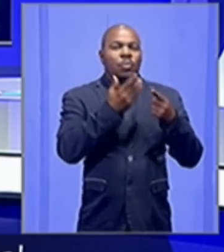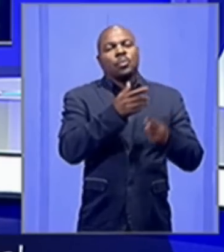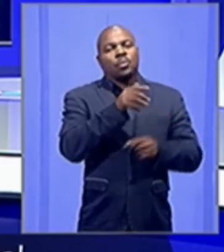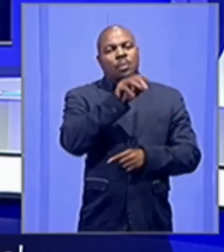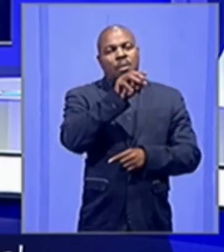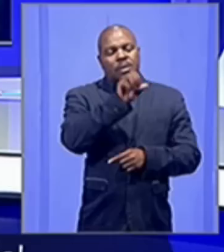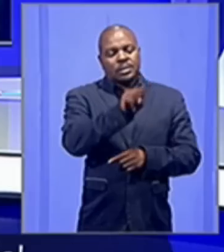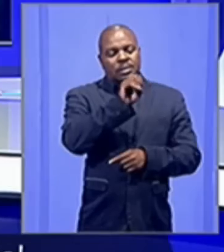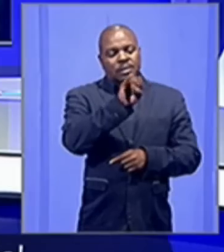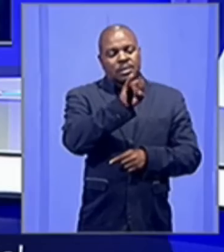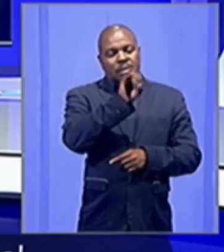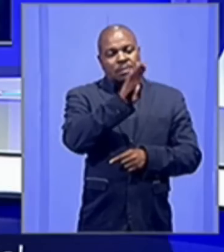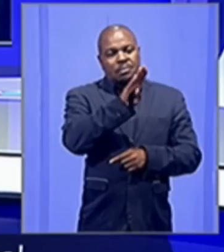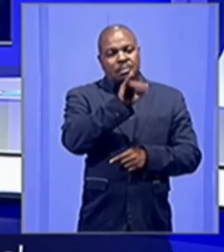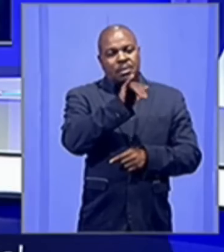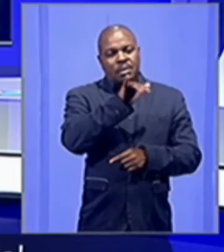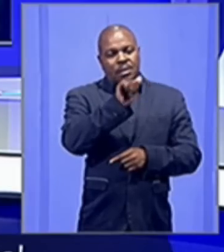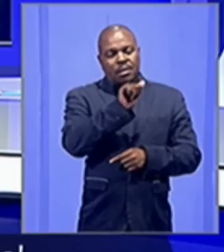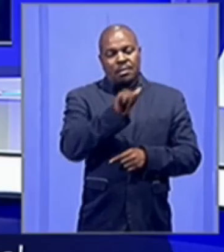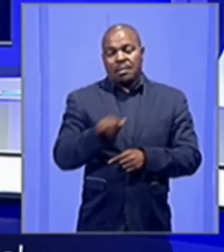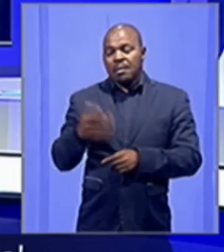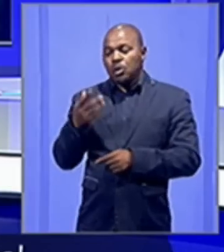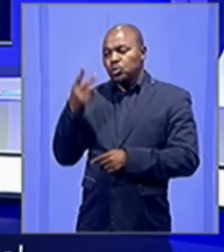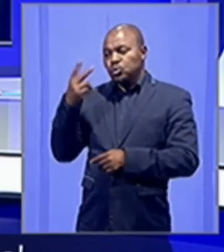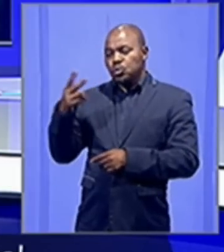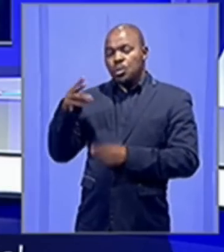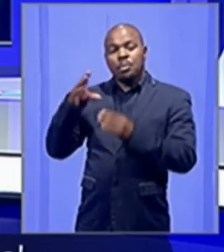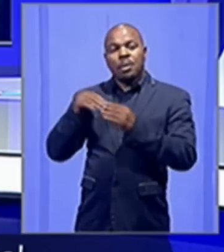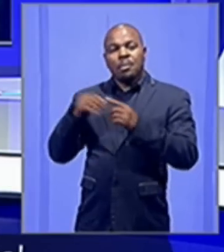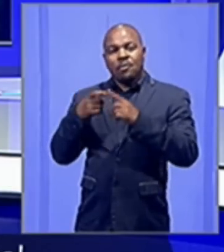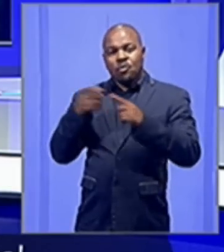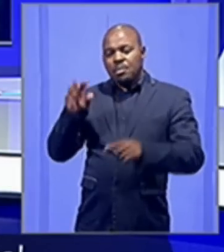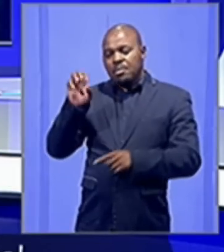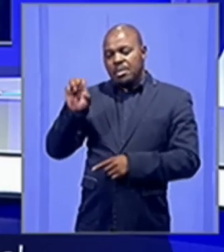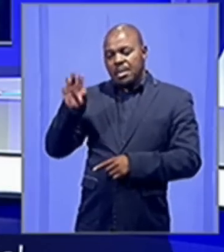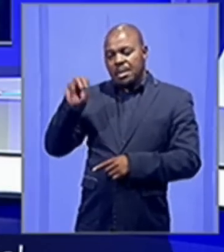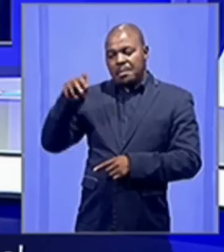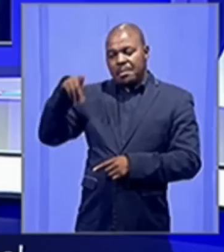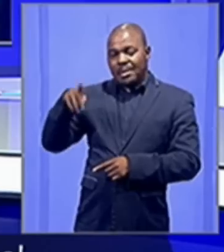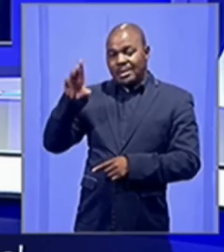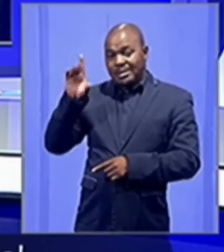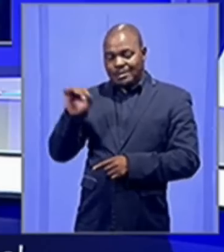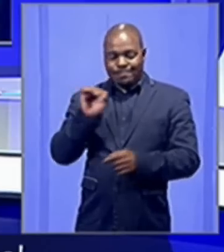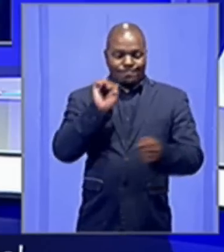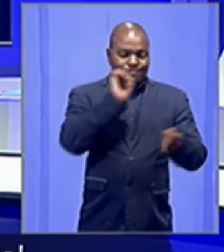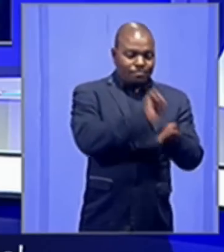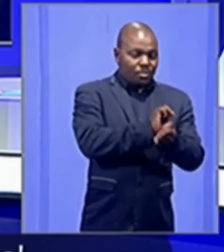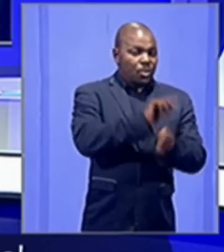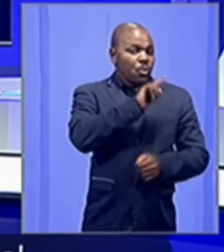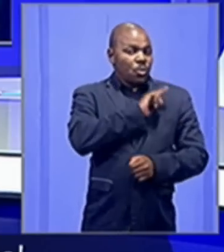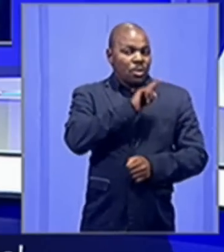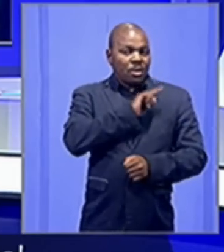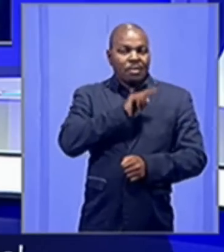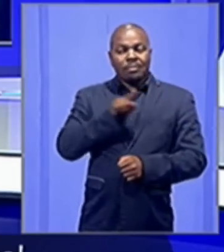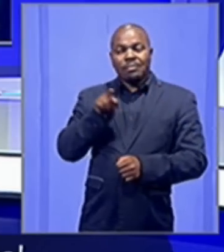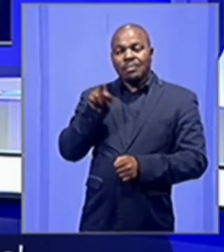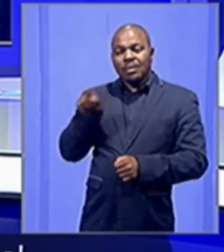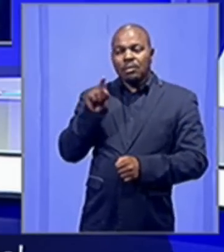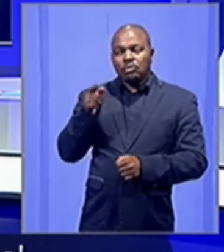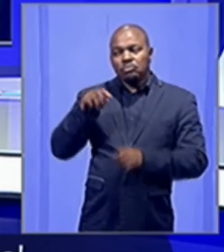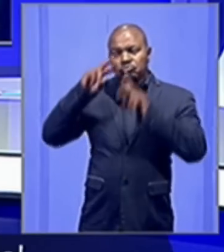Muzi Sibia o golegilwe ke maloko a mabedi a EMPD ka kgopelo ya leloko la sehlopha sa go